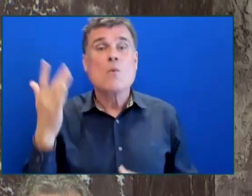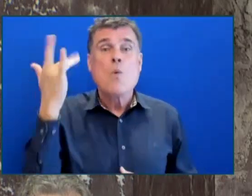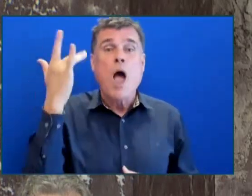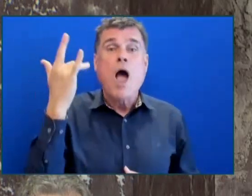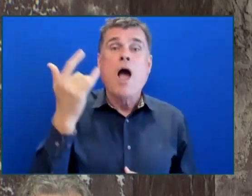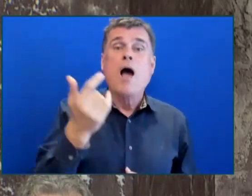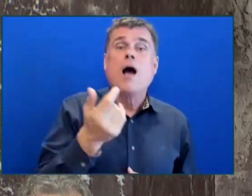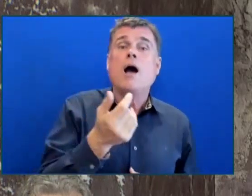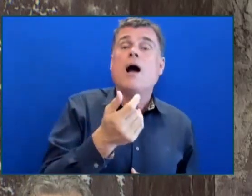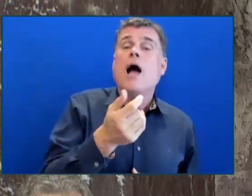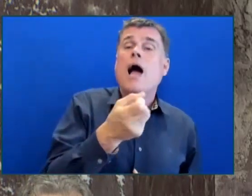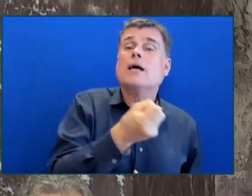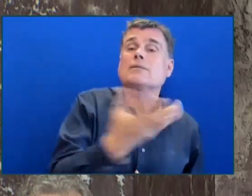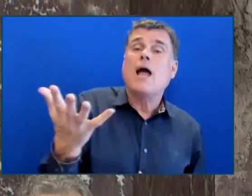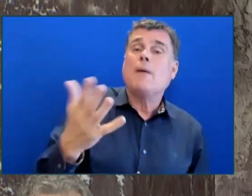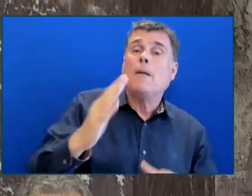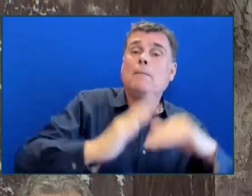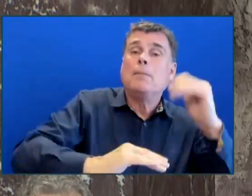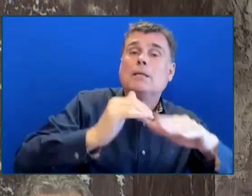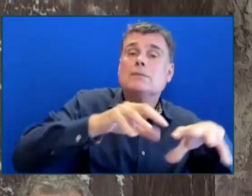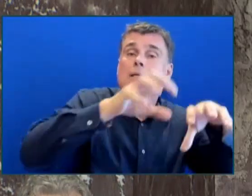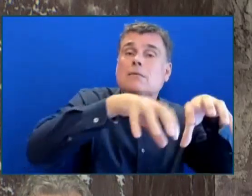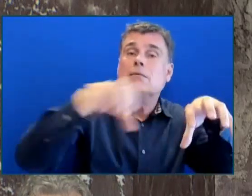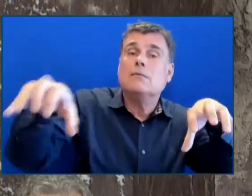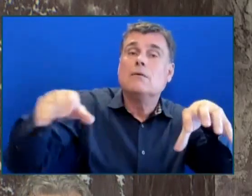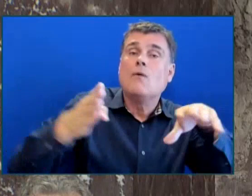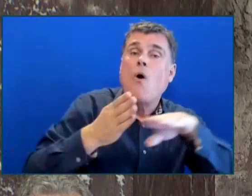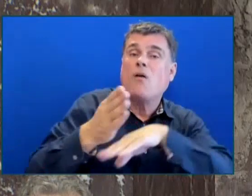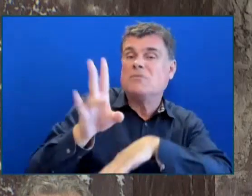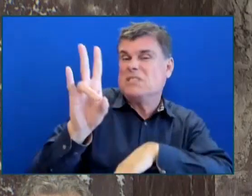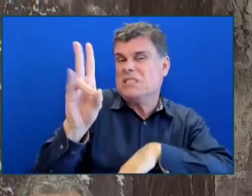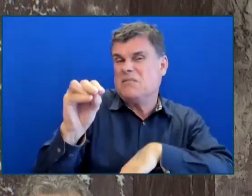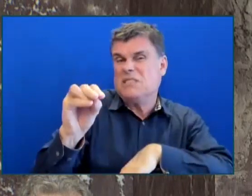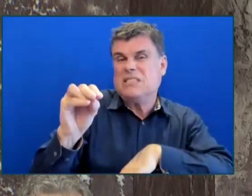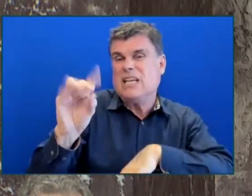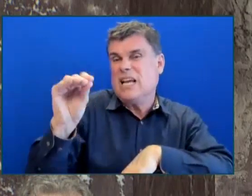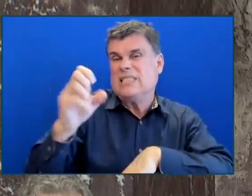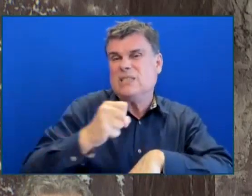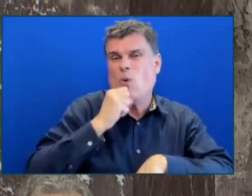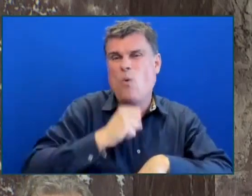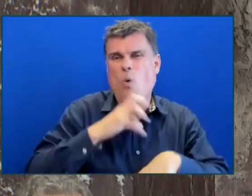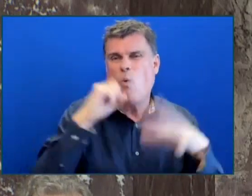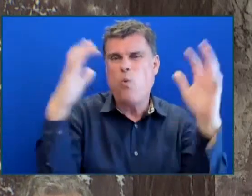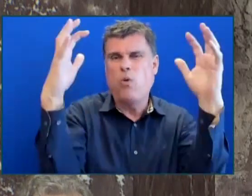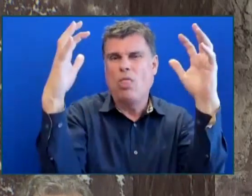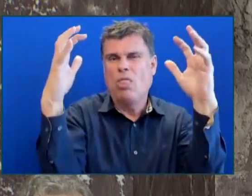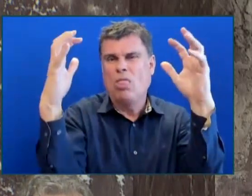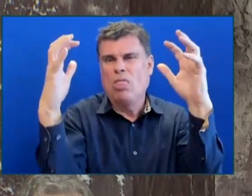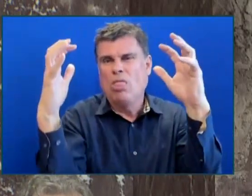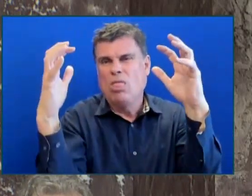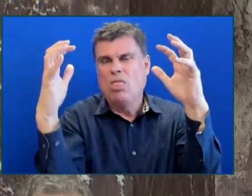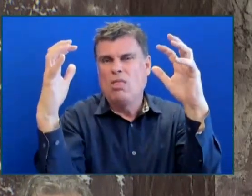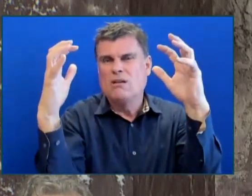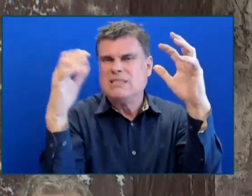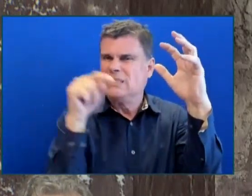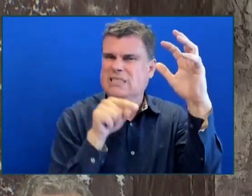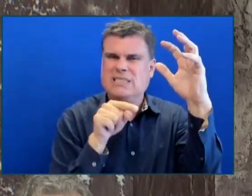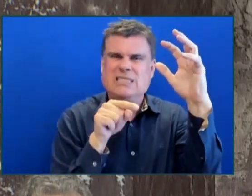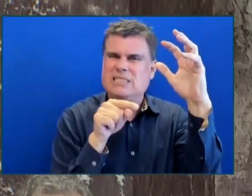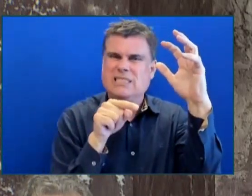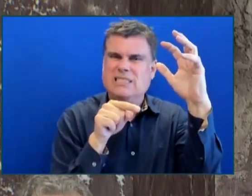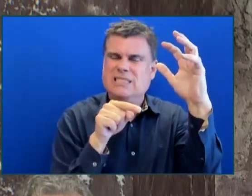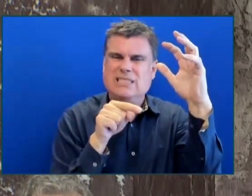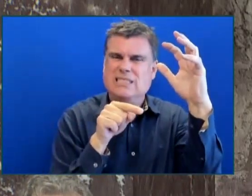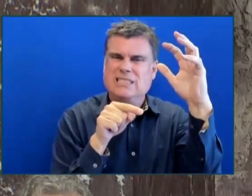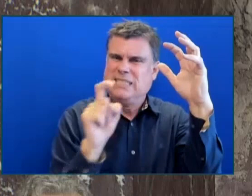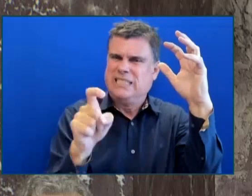were needed to keep them up, to keep them at a high standard, just weren't made. Decades behind when it comes to the investments that are needed,